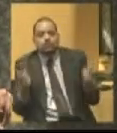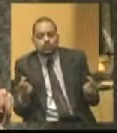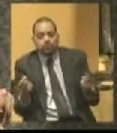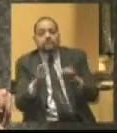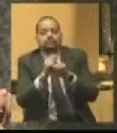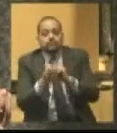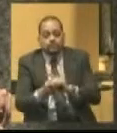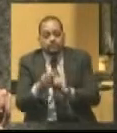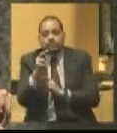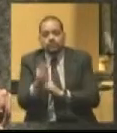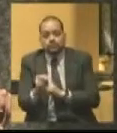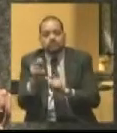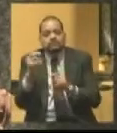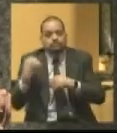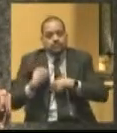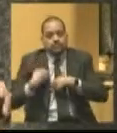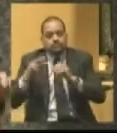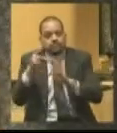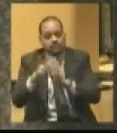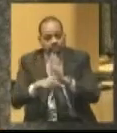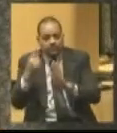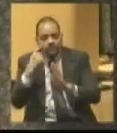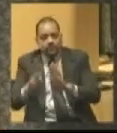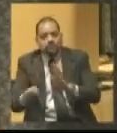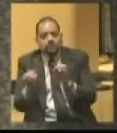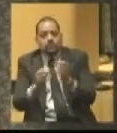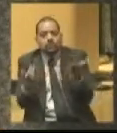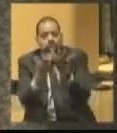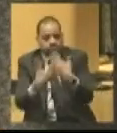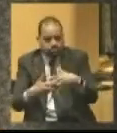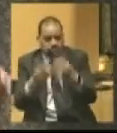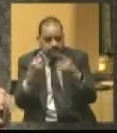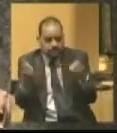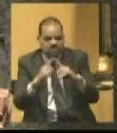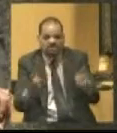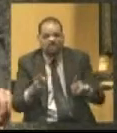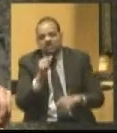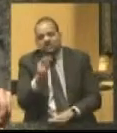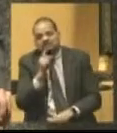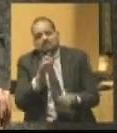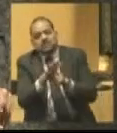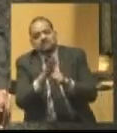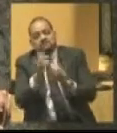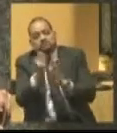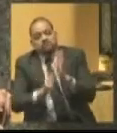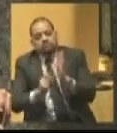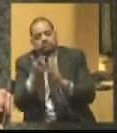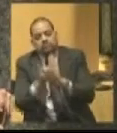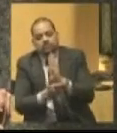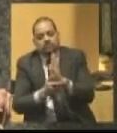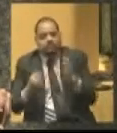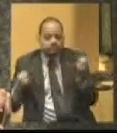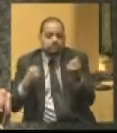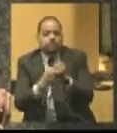the ground in the South in an effort to make it work. But it still wasn't enough to ensure the complete destruction of slavery, and